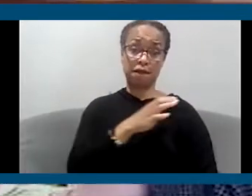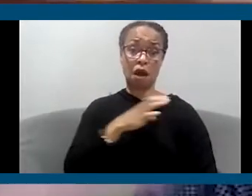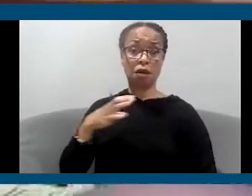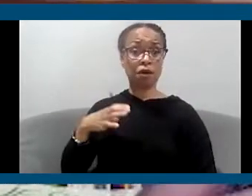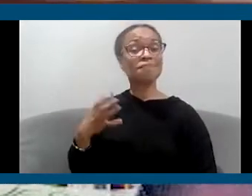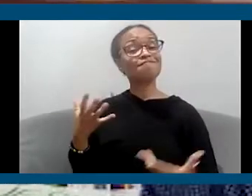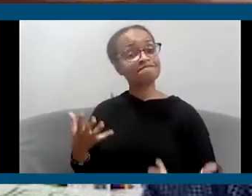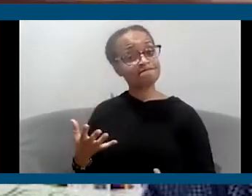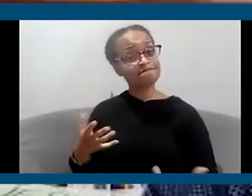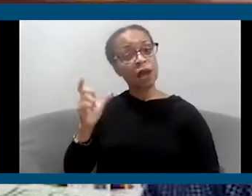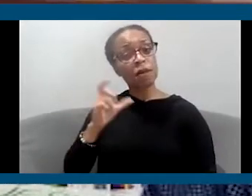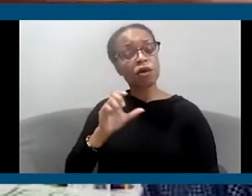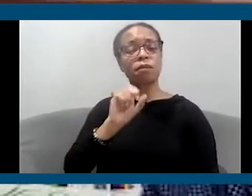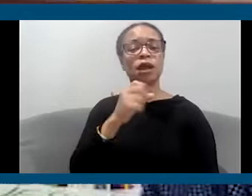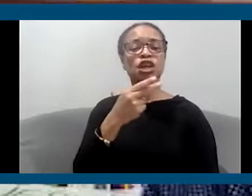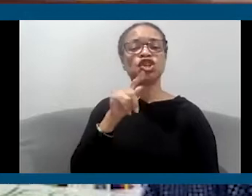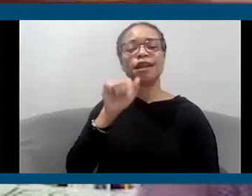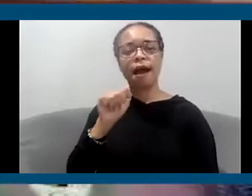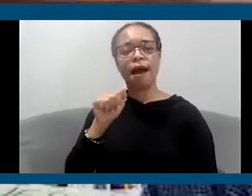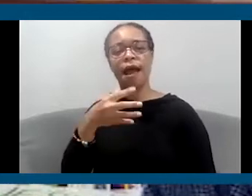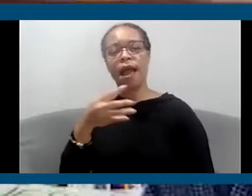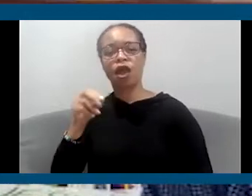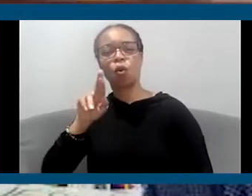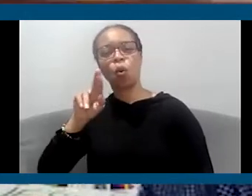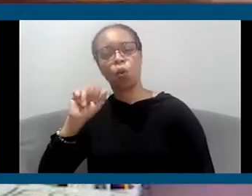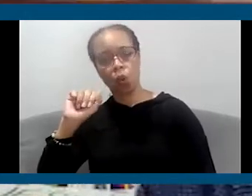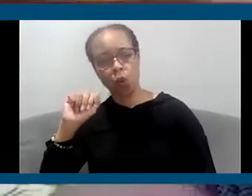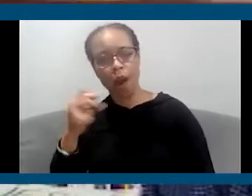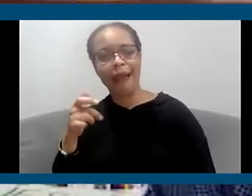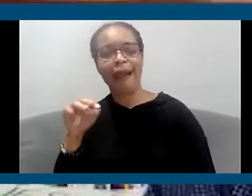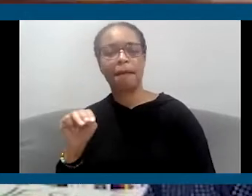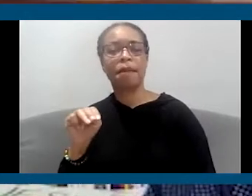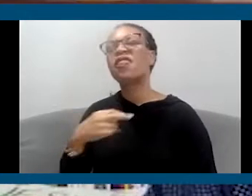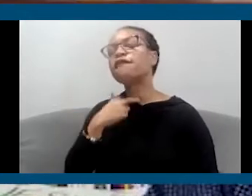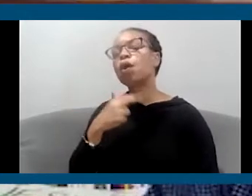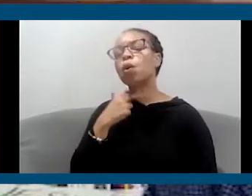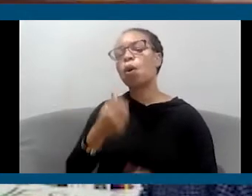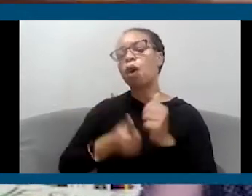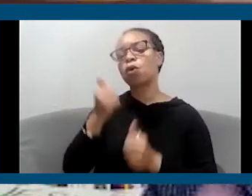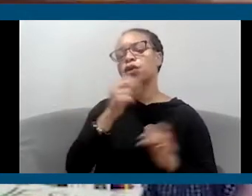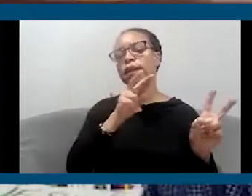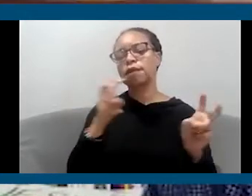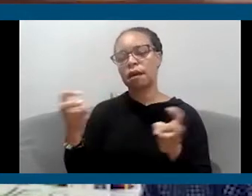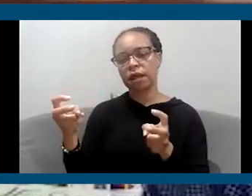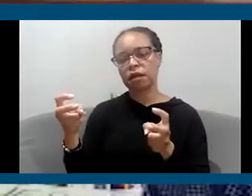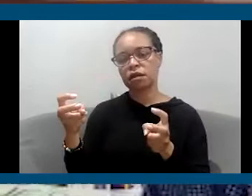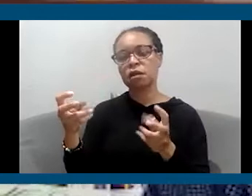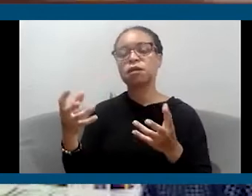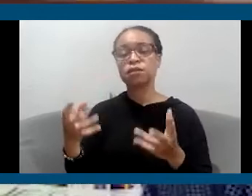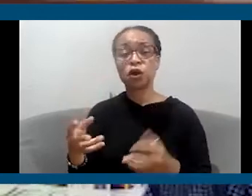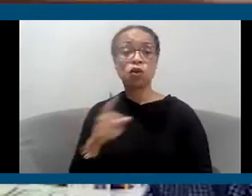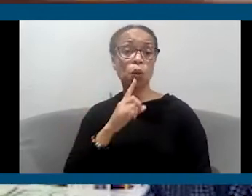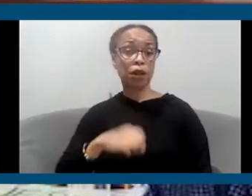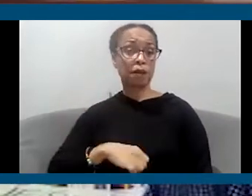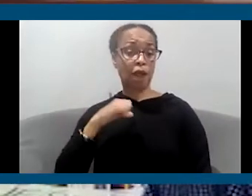Muslim, Rashida and Ilhan, among the most vocal on these issues. So we're very proud to